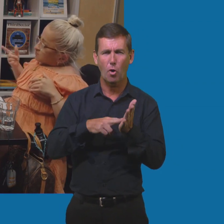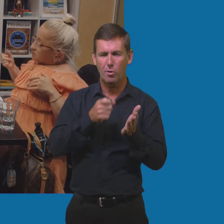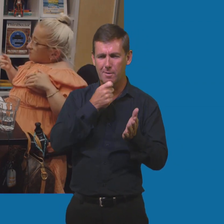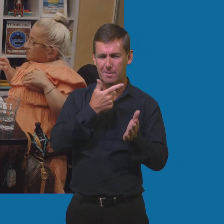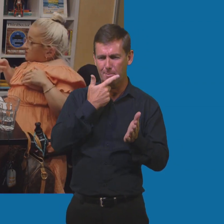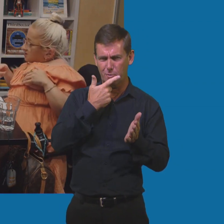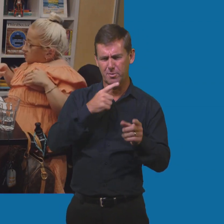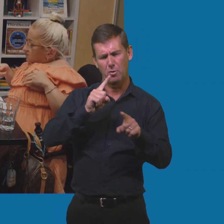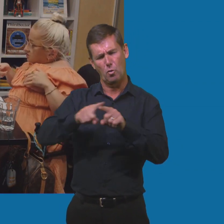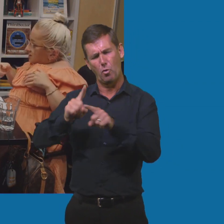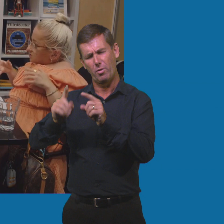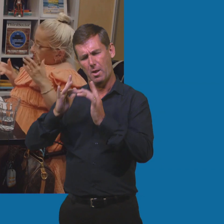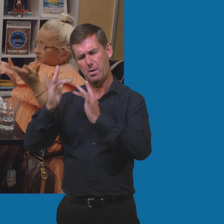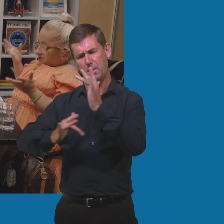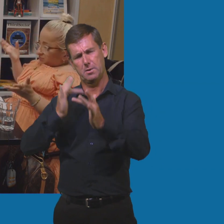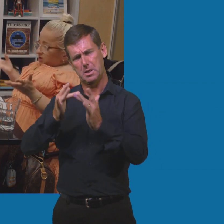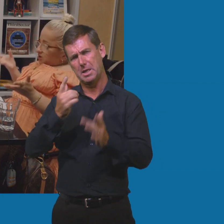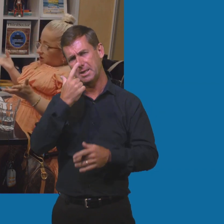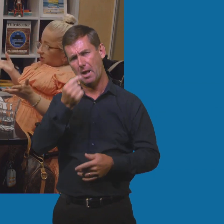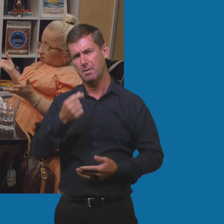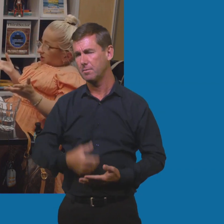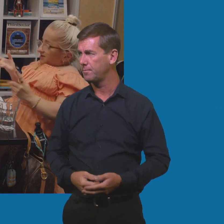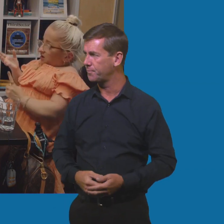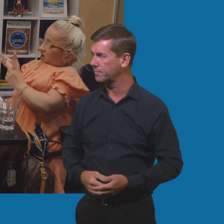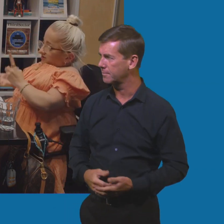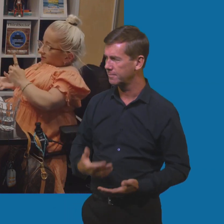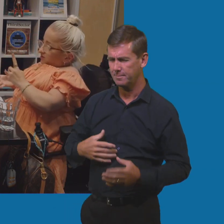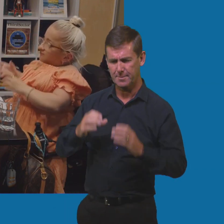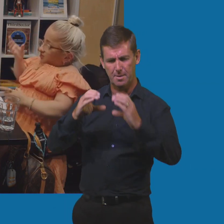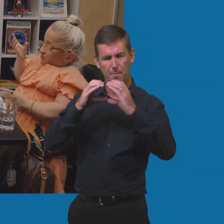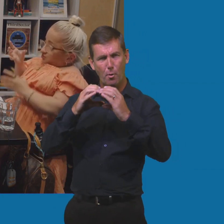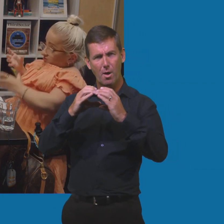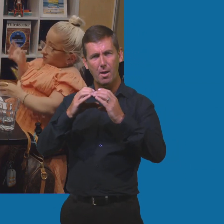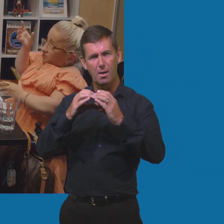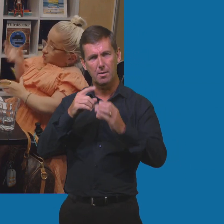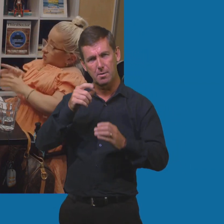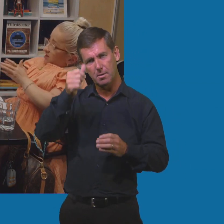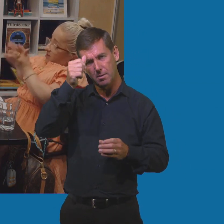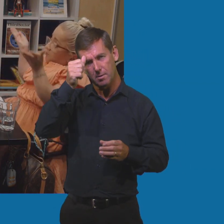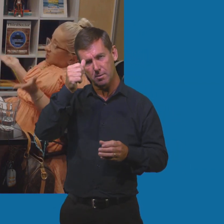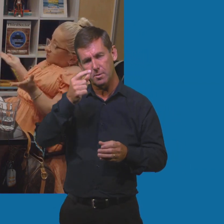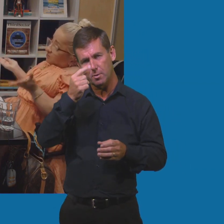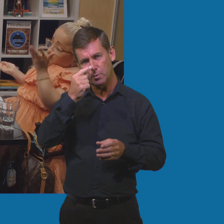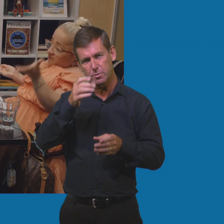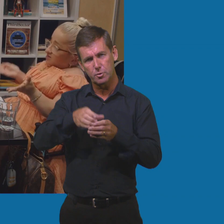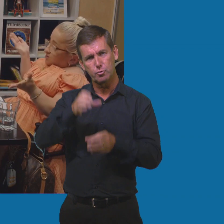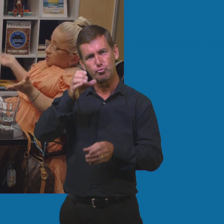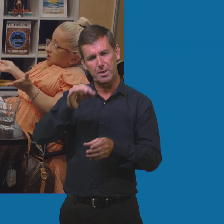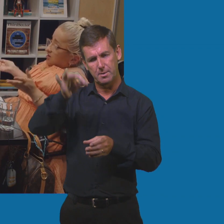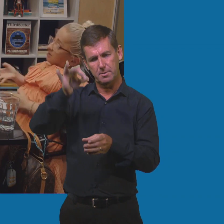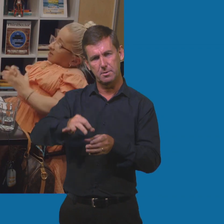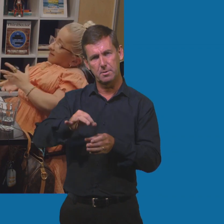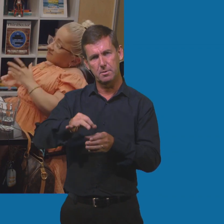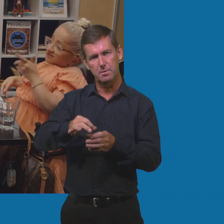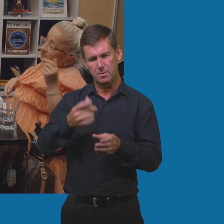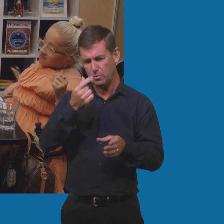retailers are available. But no, they don't already do that. So you know when you get your burger, it's got a hole in the middle where you put the drink with a straw, and then it opens up and you put your fries in your